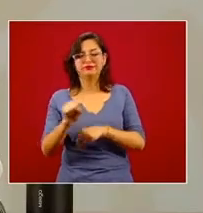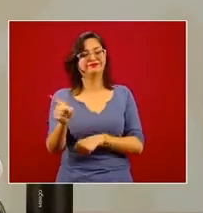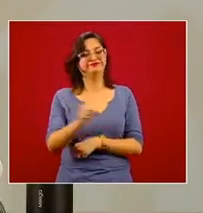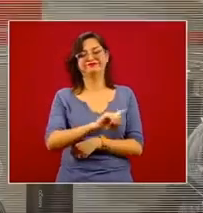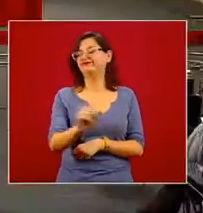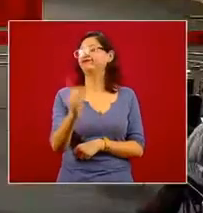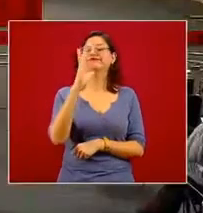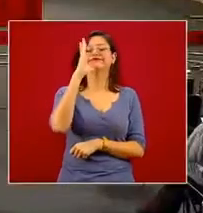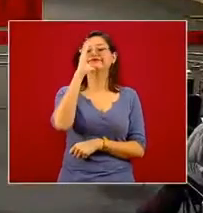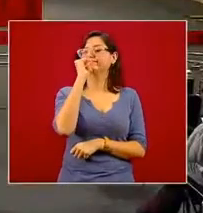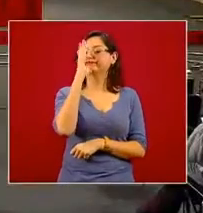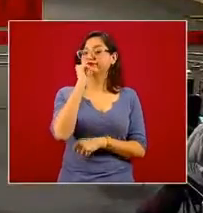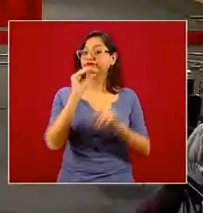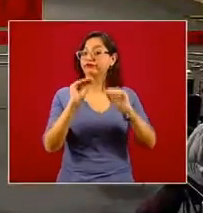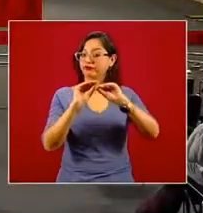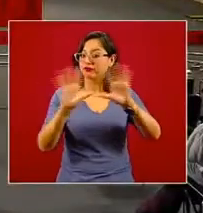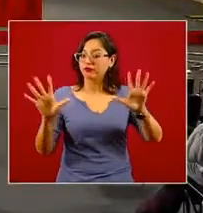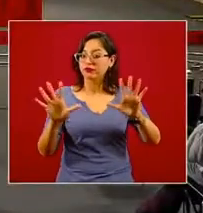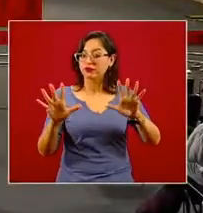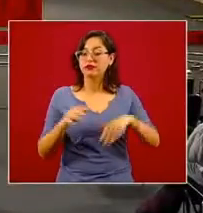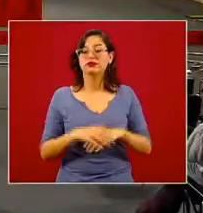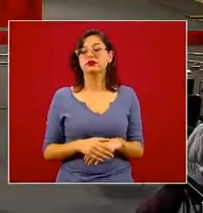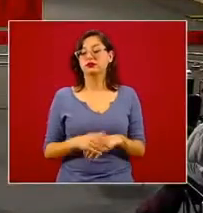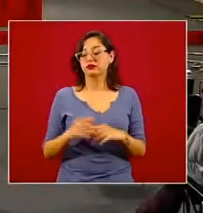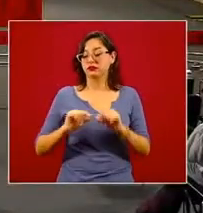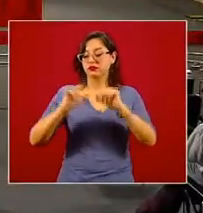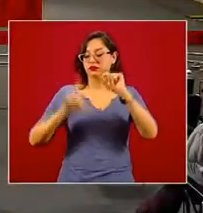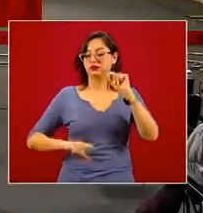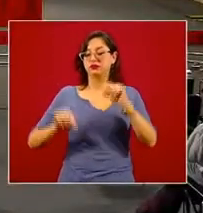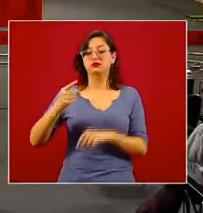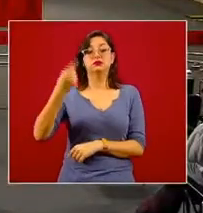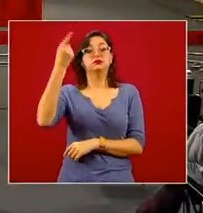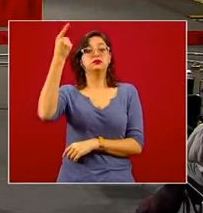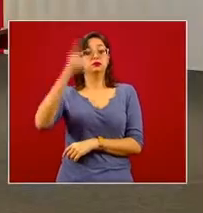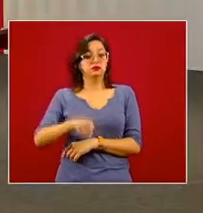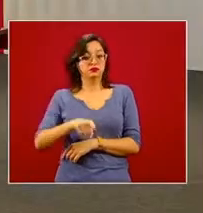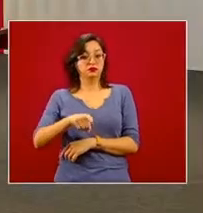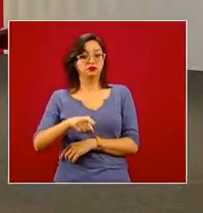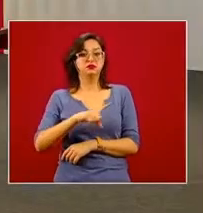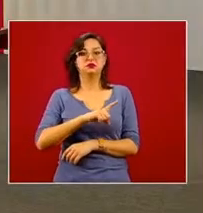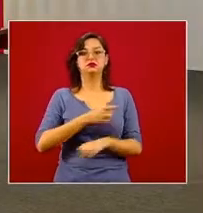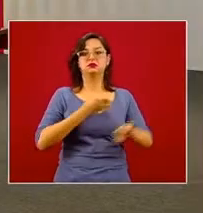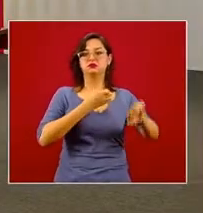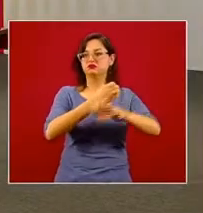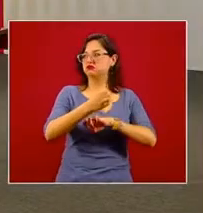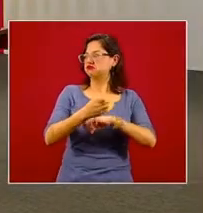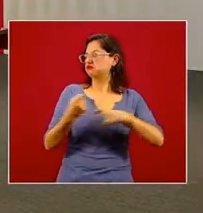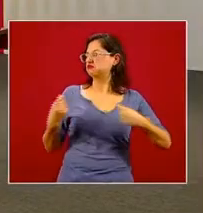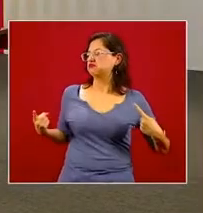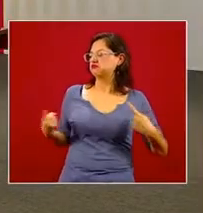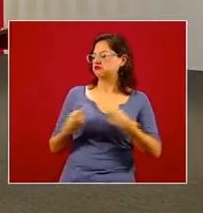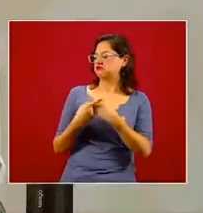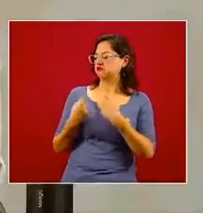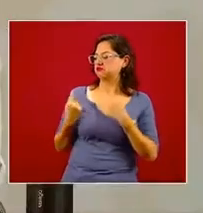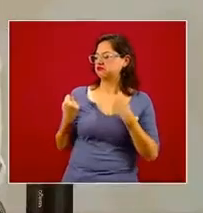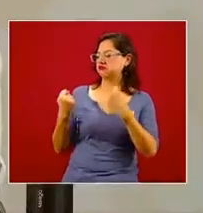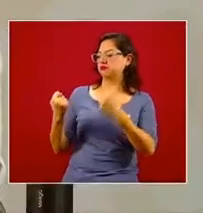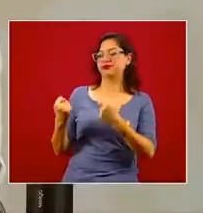as to diminish transmission, but not the other way around. And we need to be very clear on